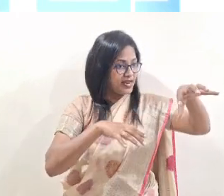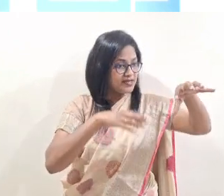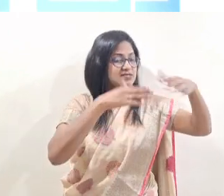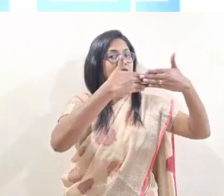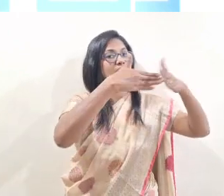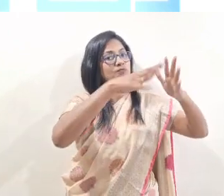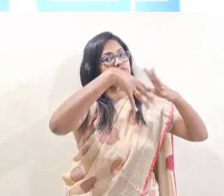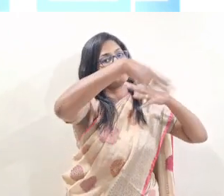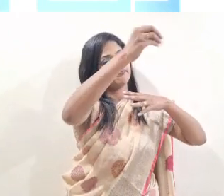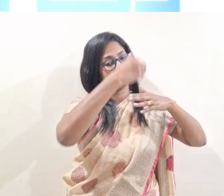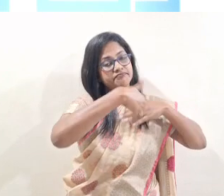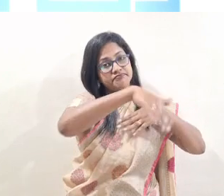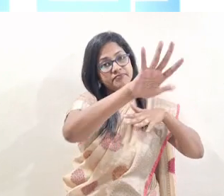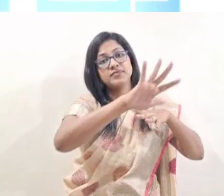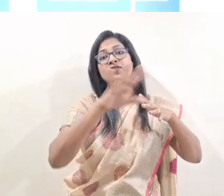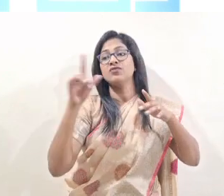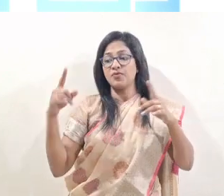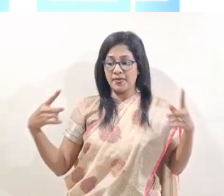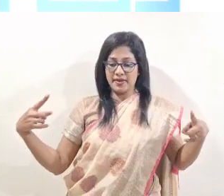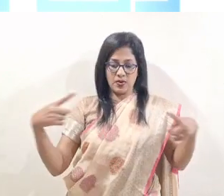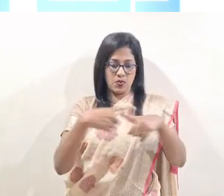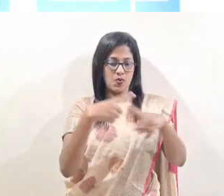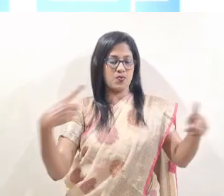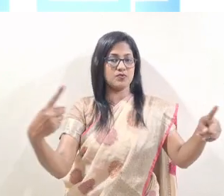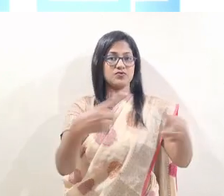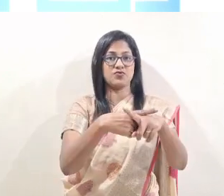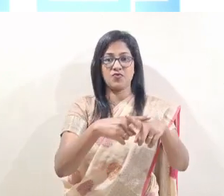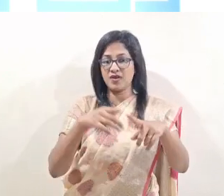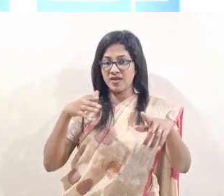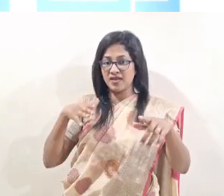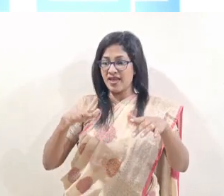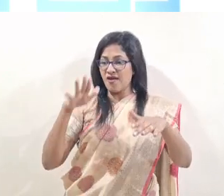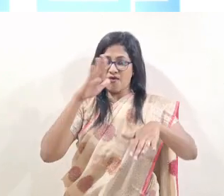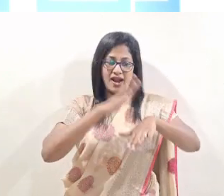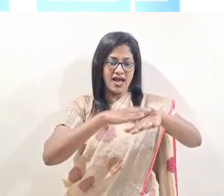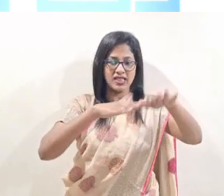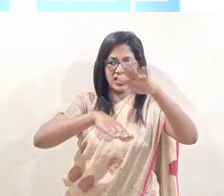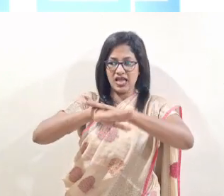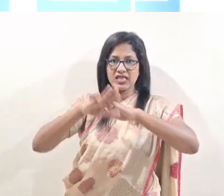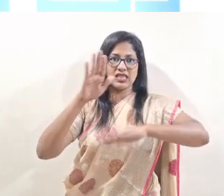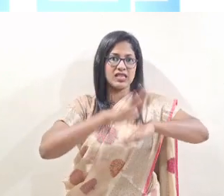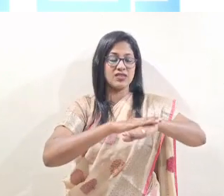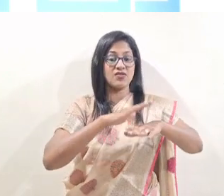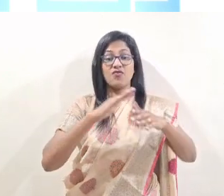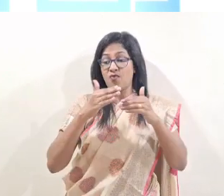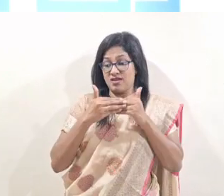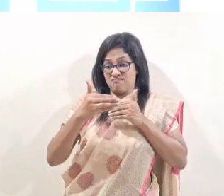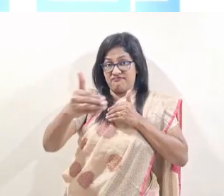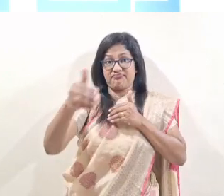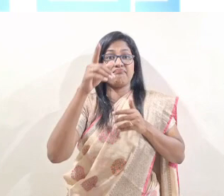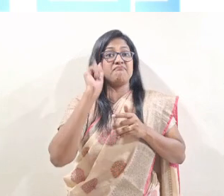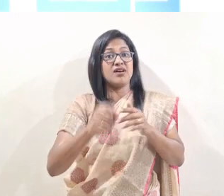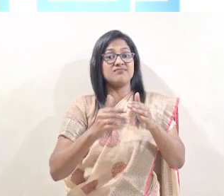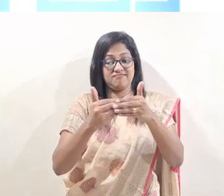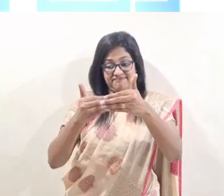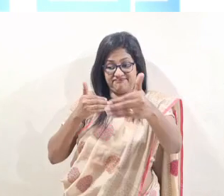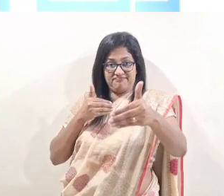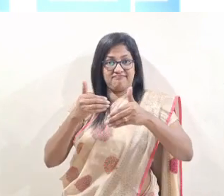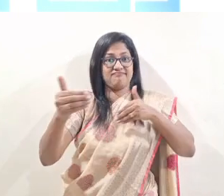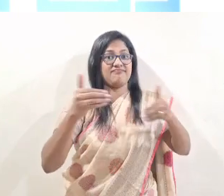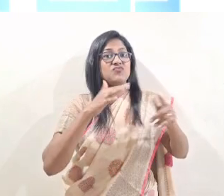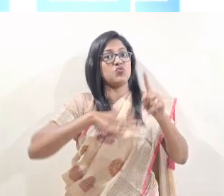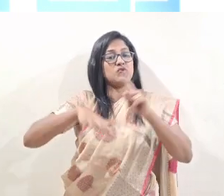it unidirectional so there are no cross flows, so people are not coming too much in contact with each other when there was social distancing to be